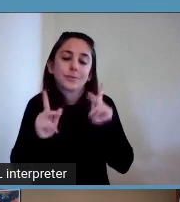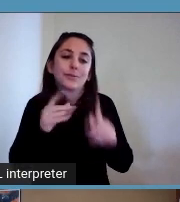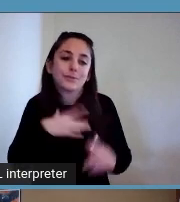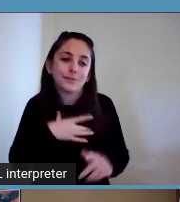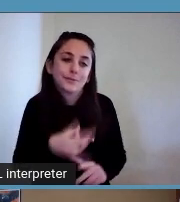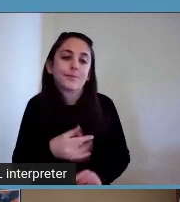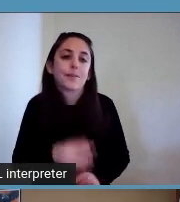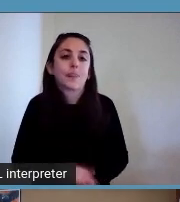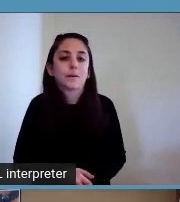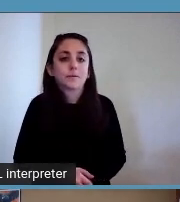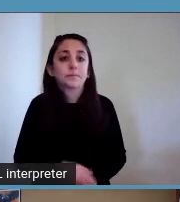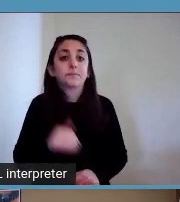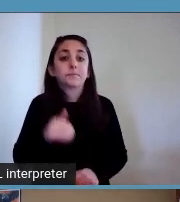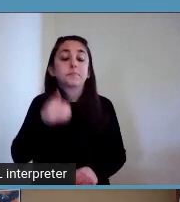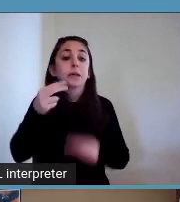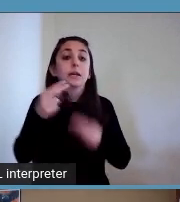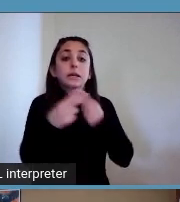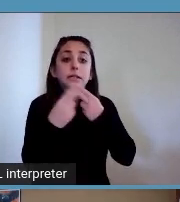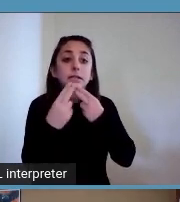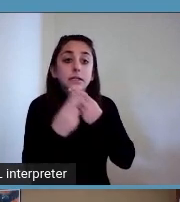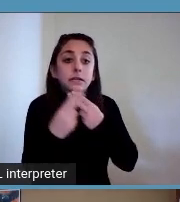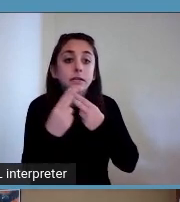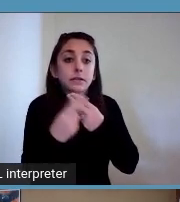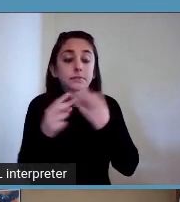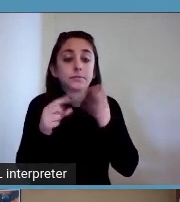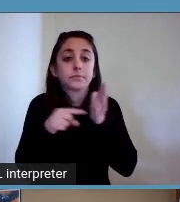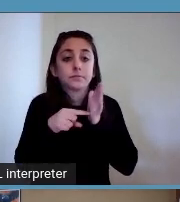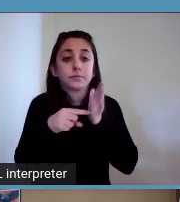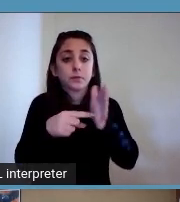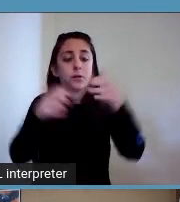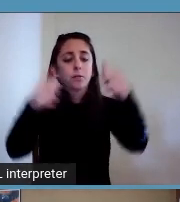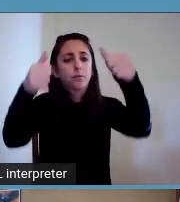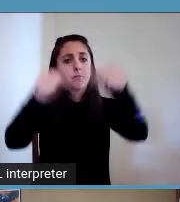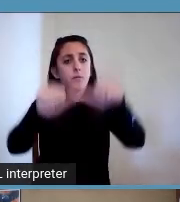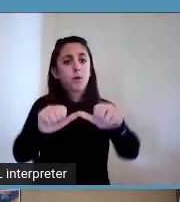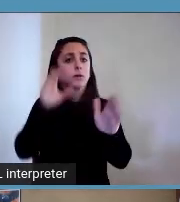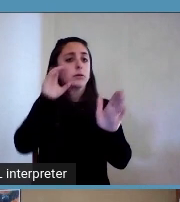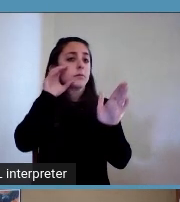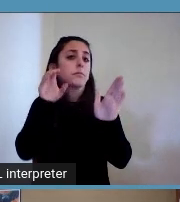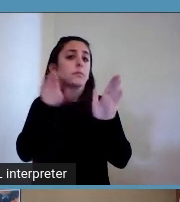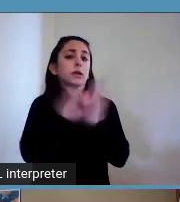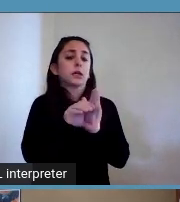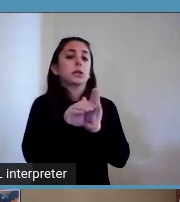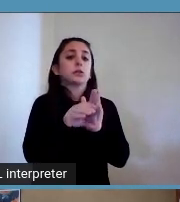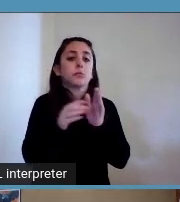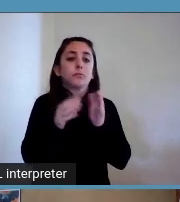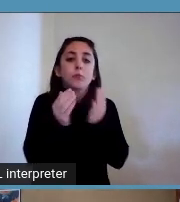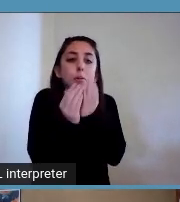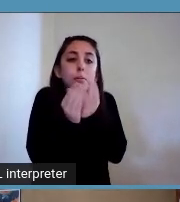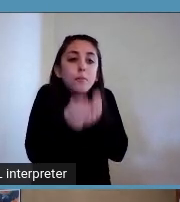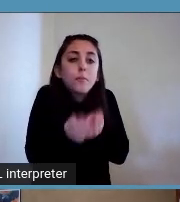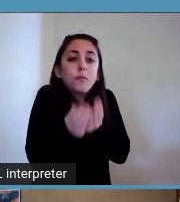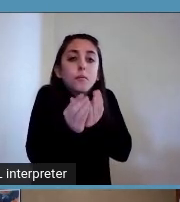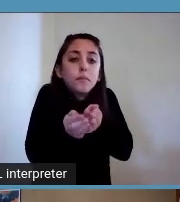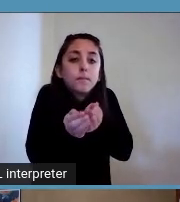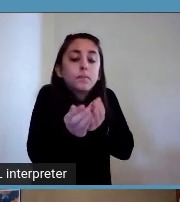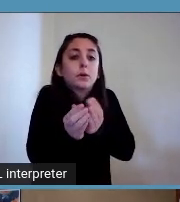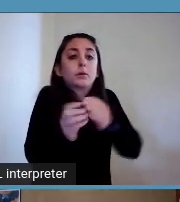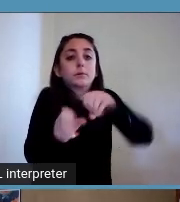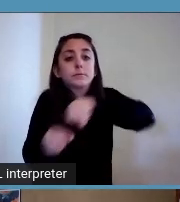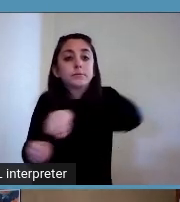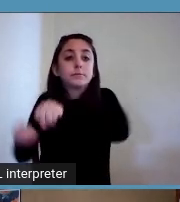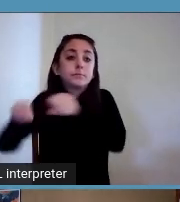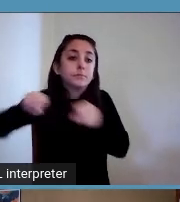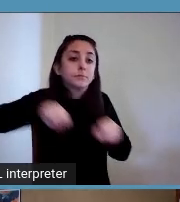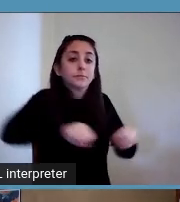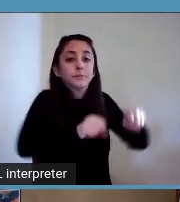This next slide shows a post and the picture is a canoe with a canoe paddle and it's on a